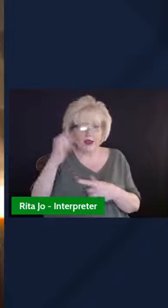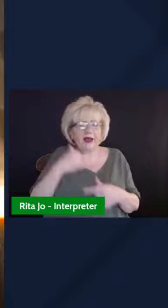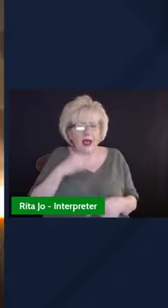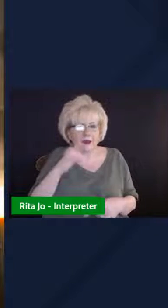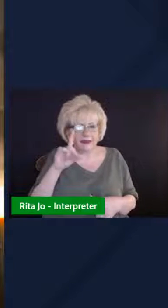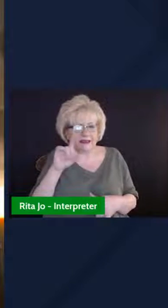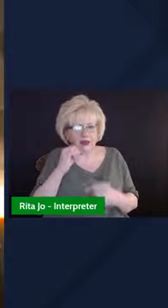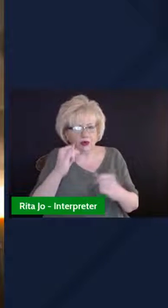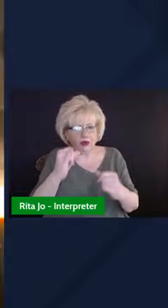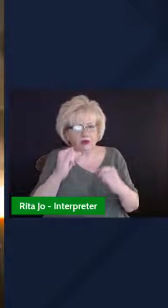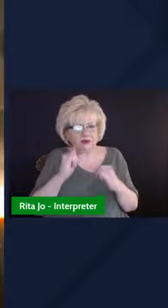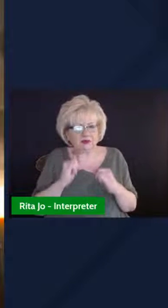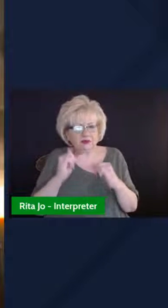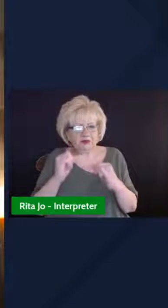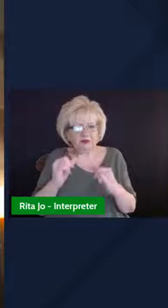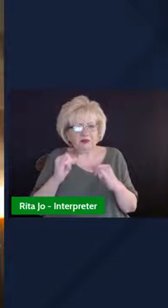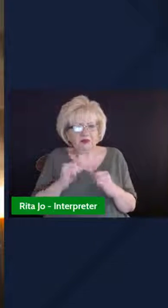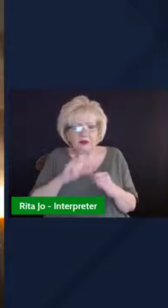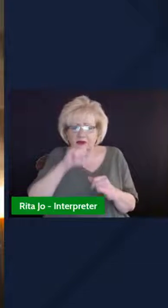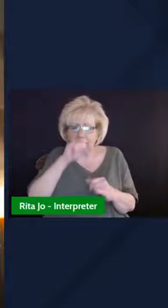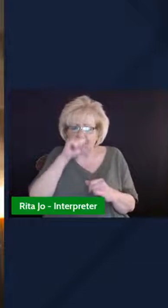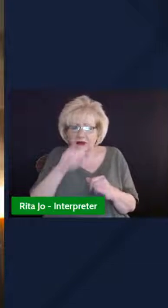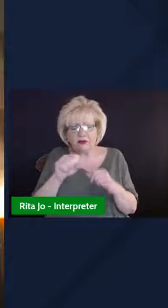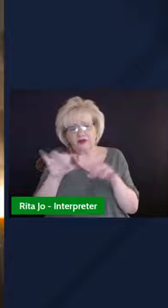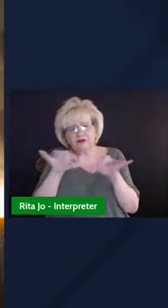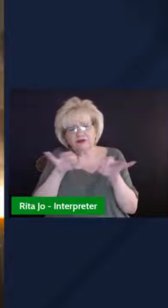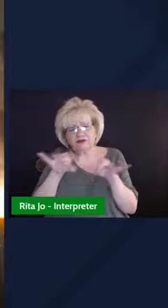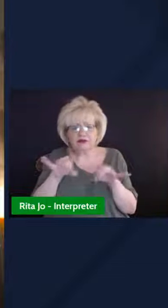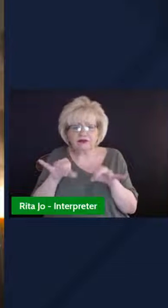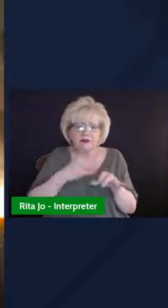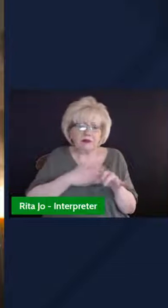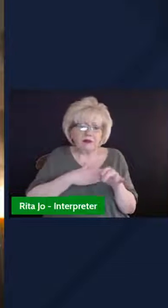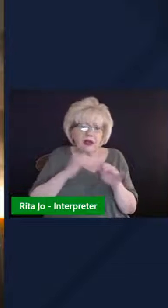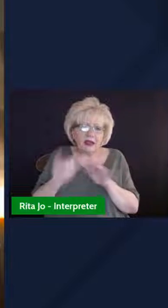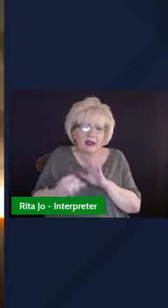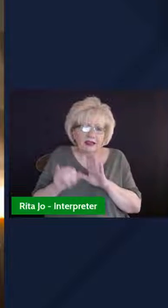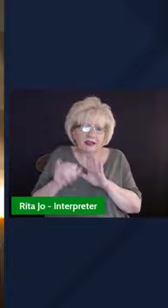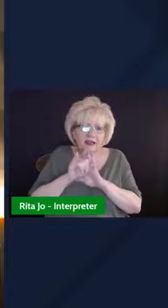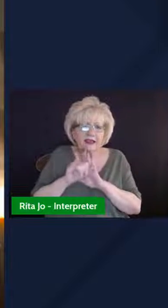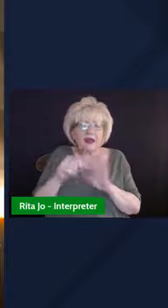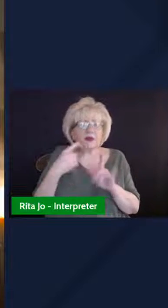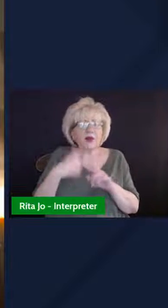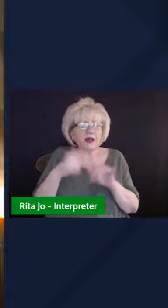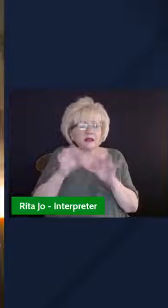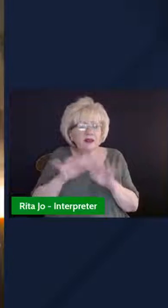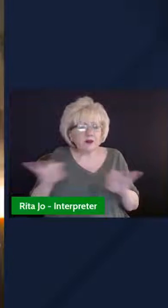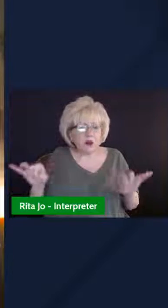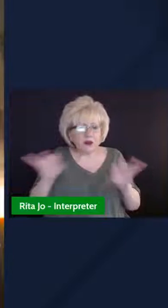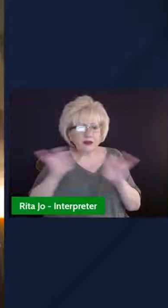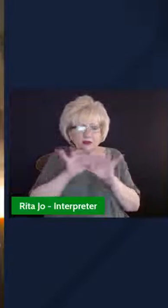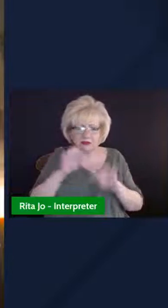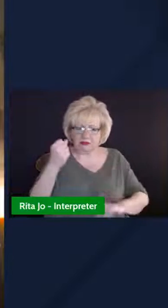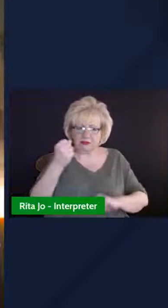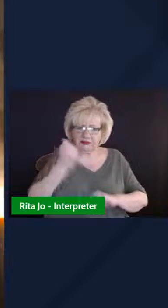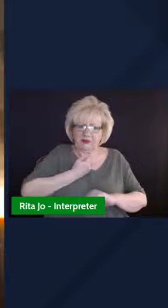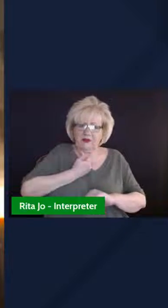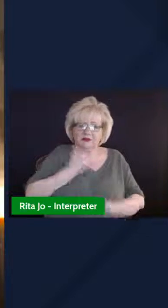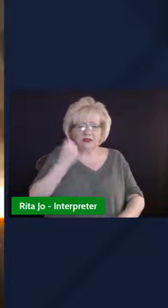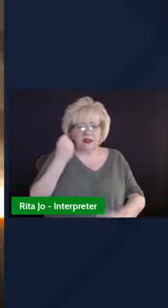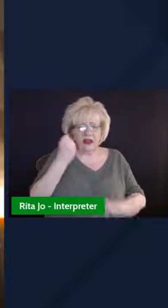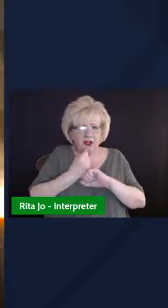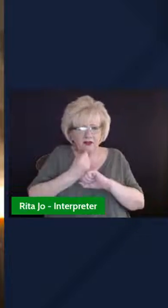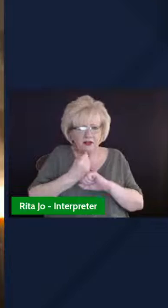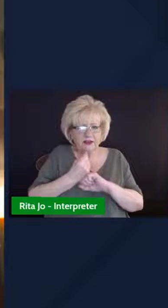and love talking about my identity and the importance of self advocacy and